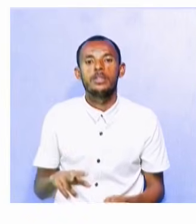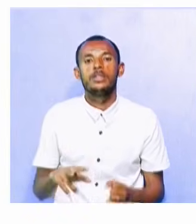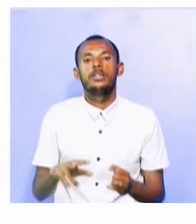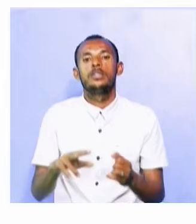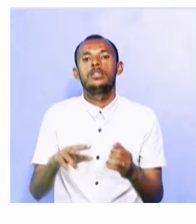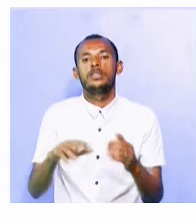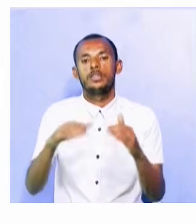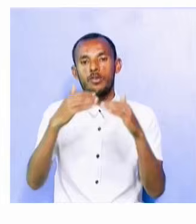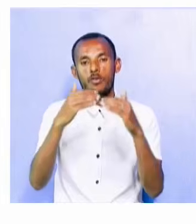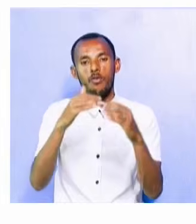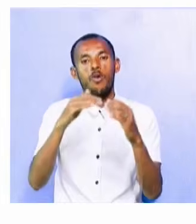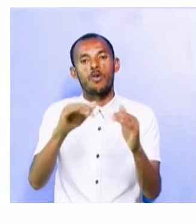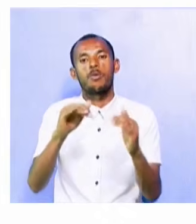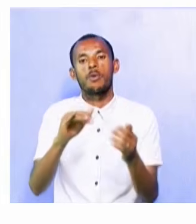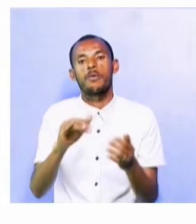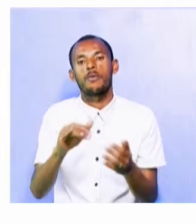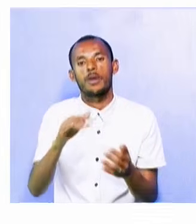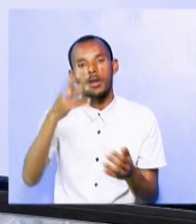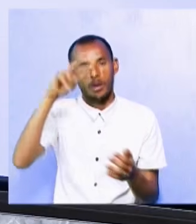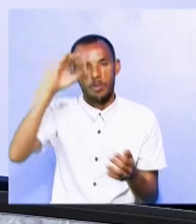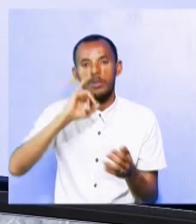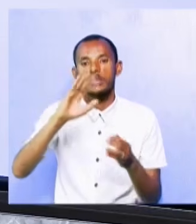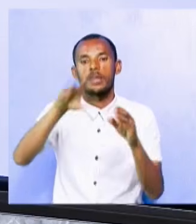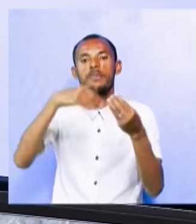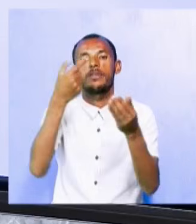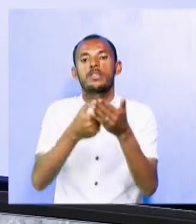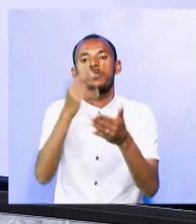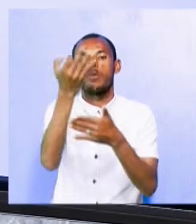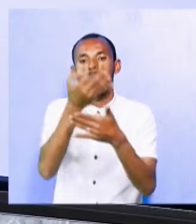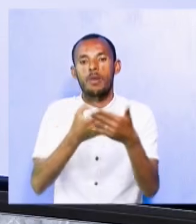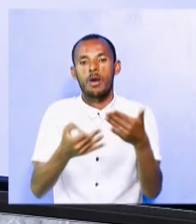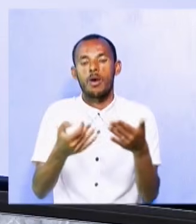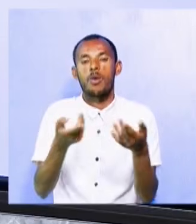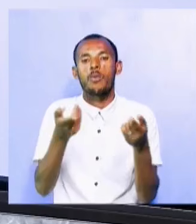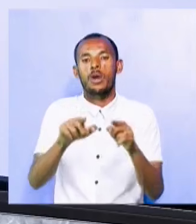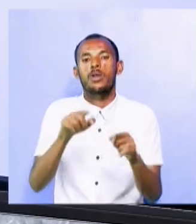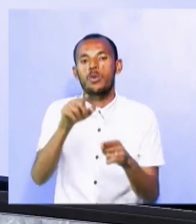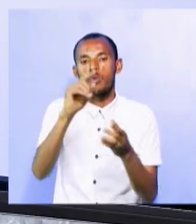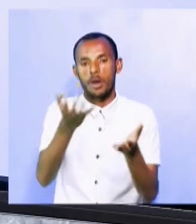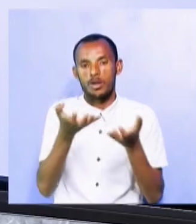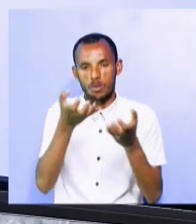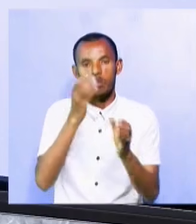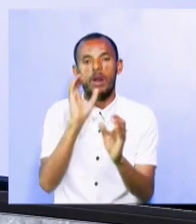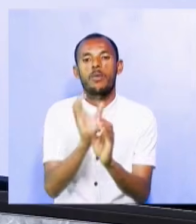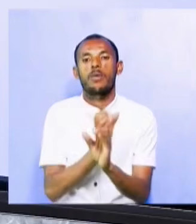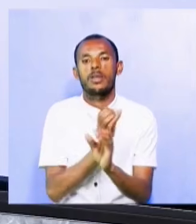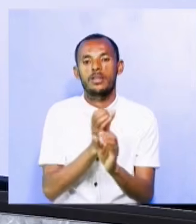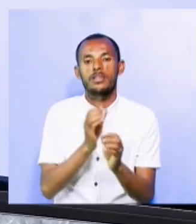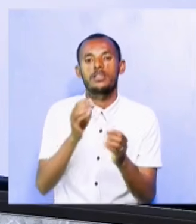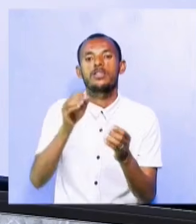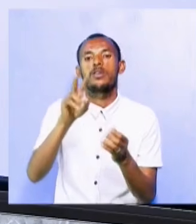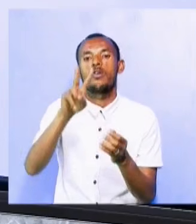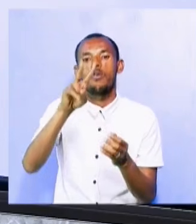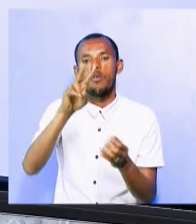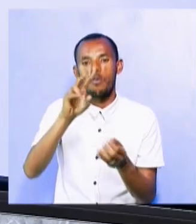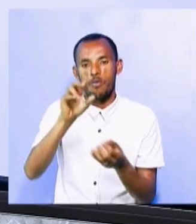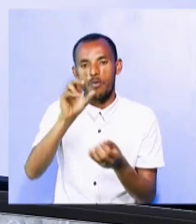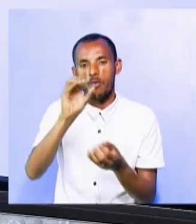a cube is given by this formula. Okay, whenever you want to calculate the volume of a